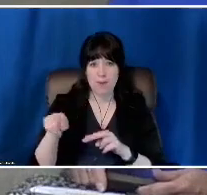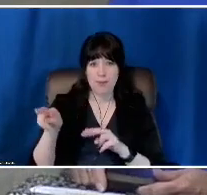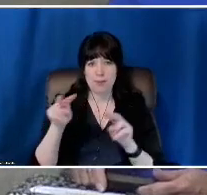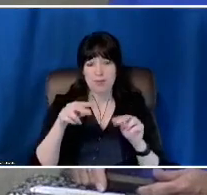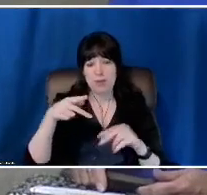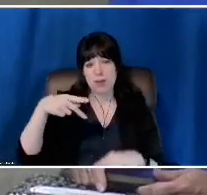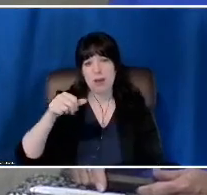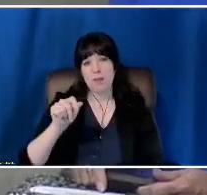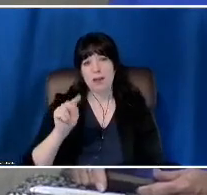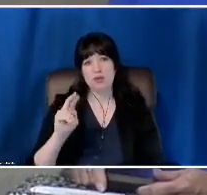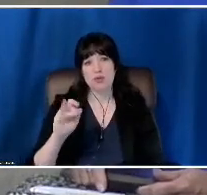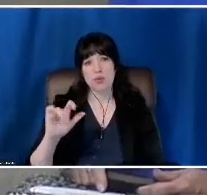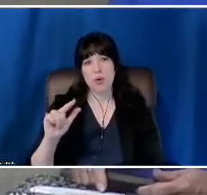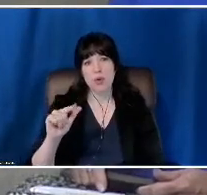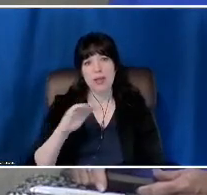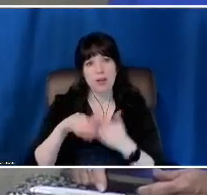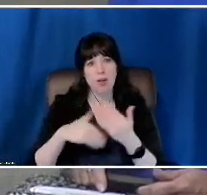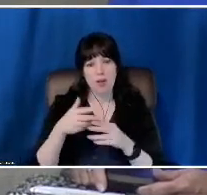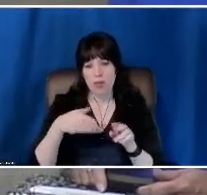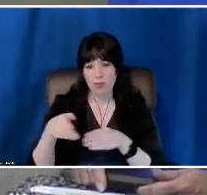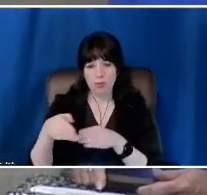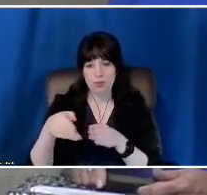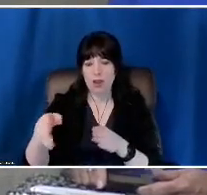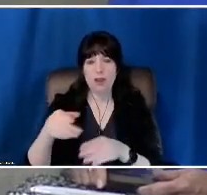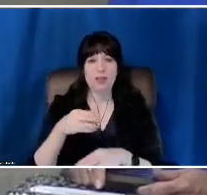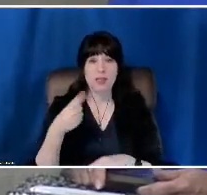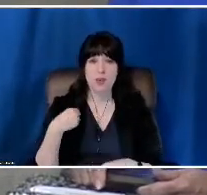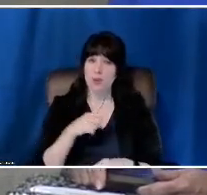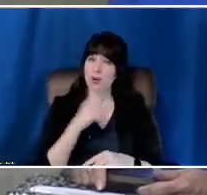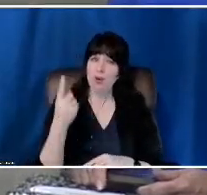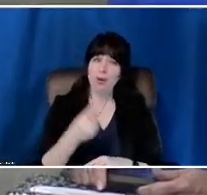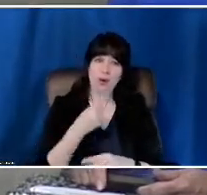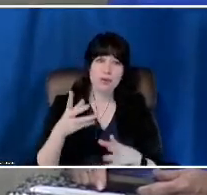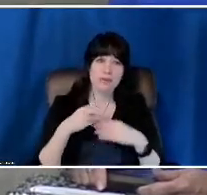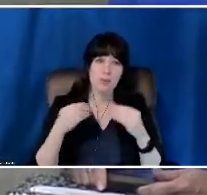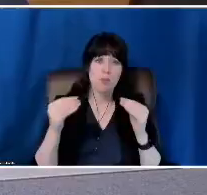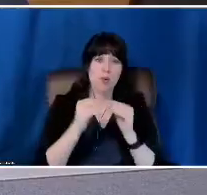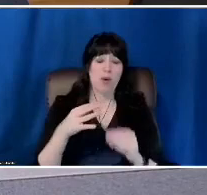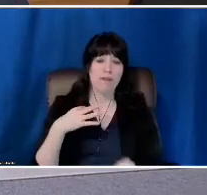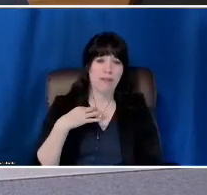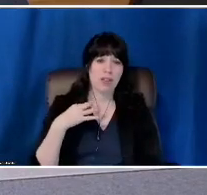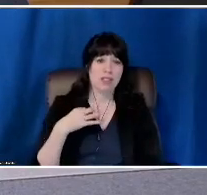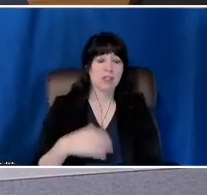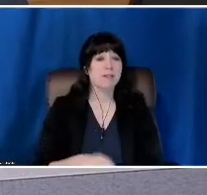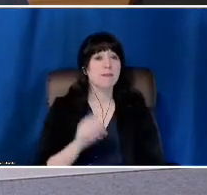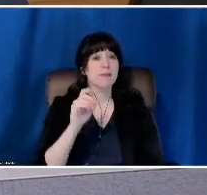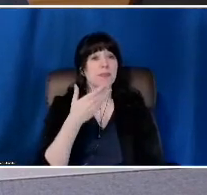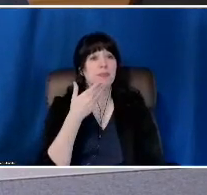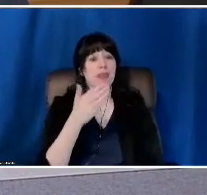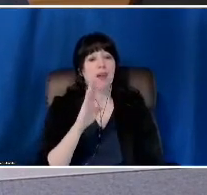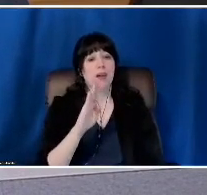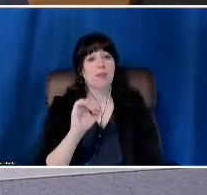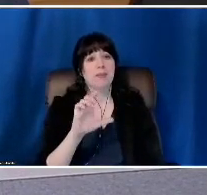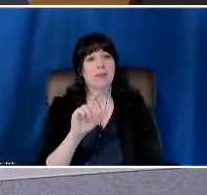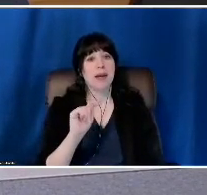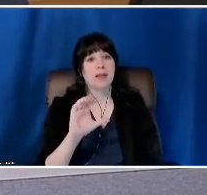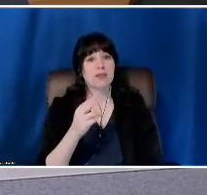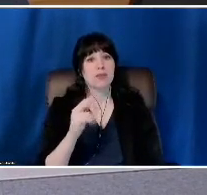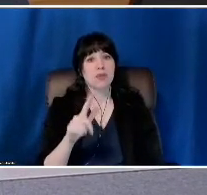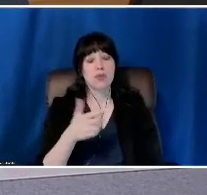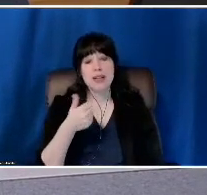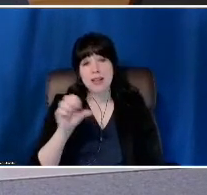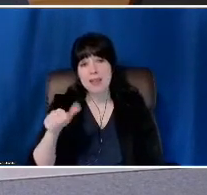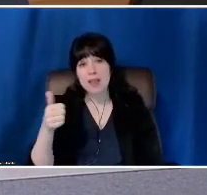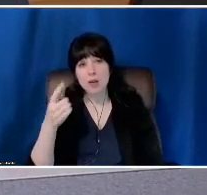Mental Brown Island Park. So we're always open for more volunteers. Thank you, Mr. Bechtel. Anything else for Mr.